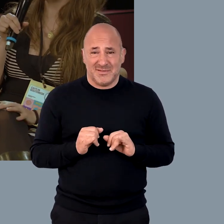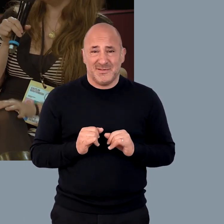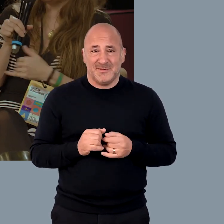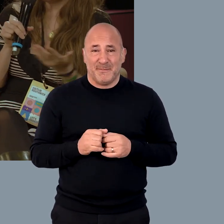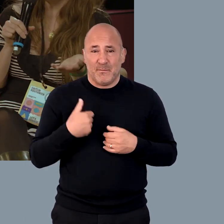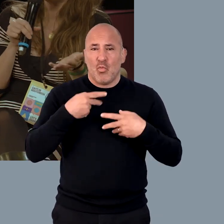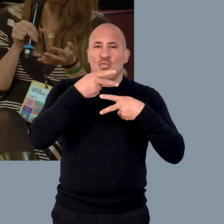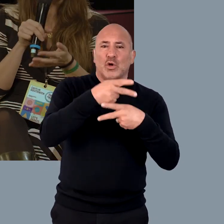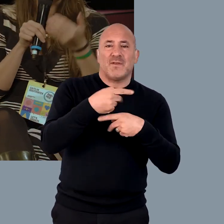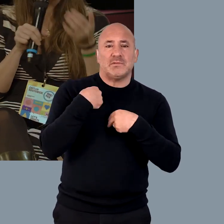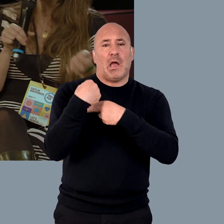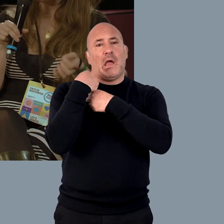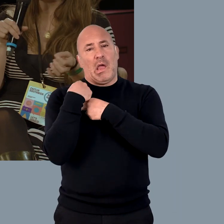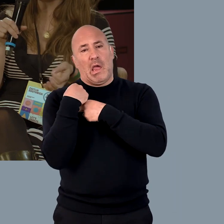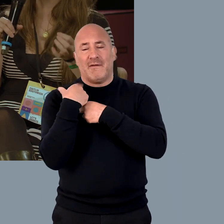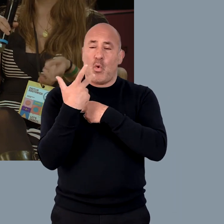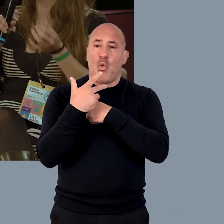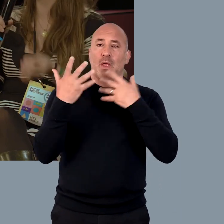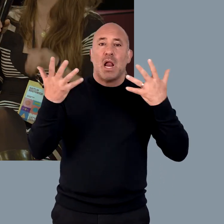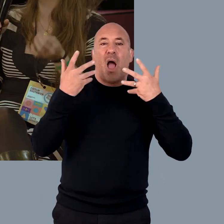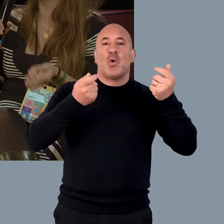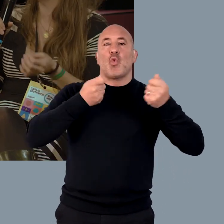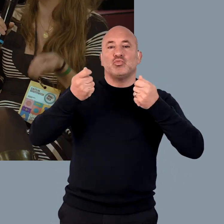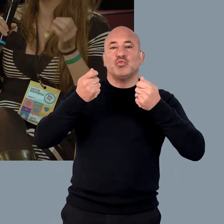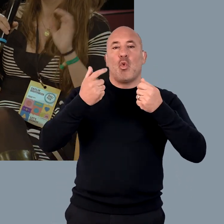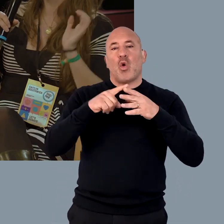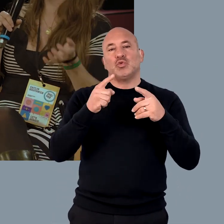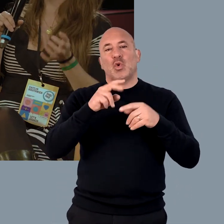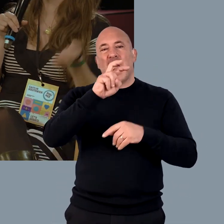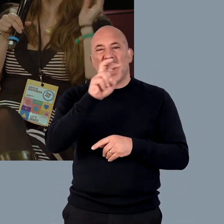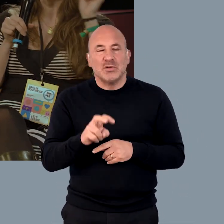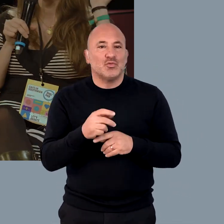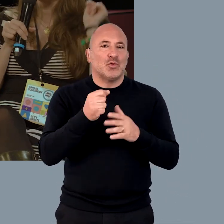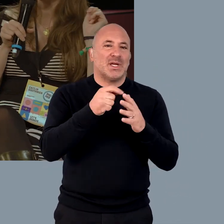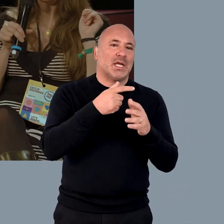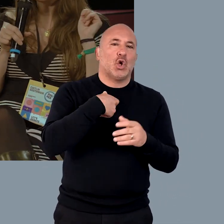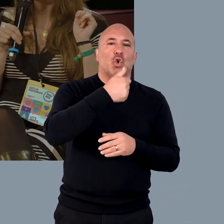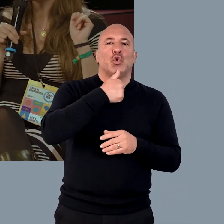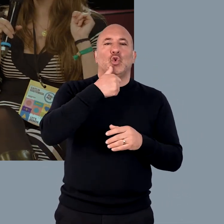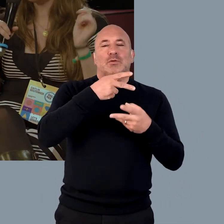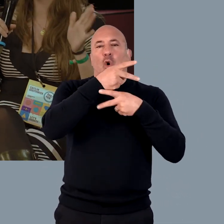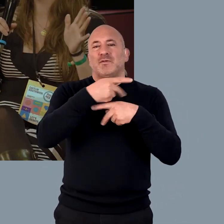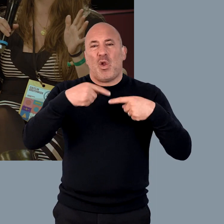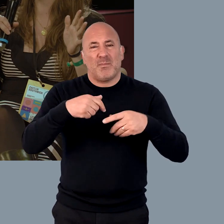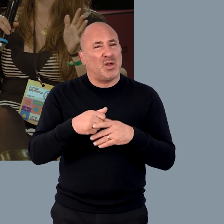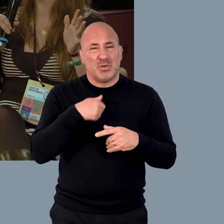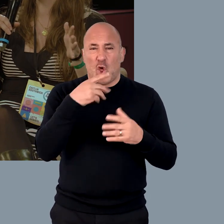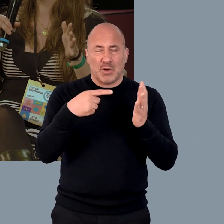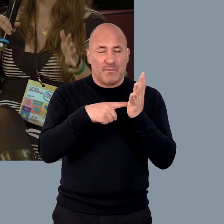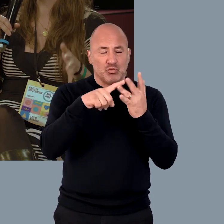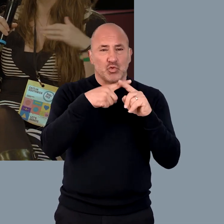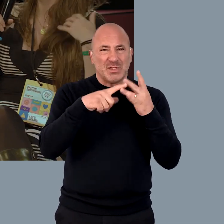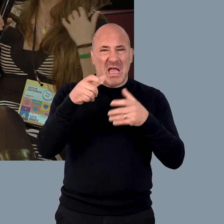negatively impactful in so many ways. Conservation is not only responsible for the whole climate control and energy